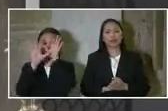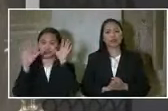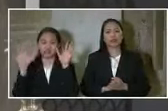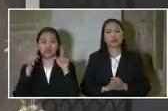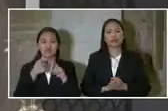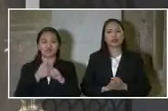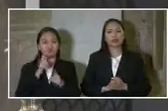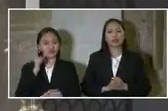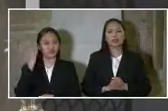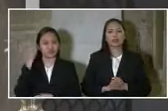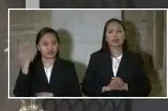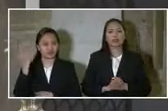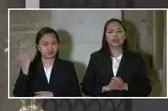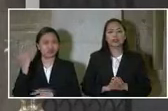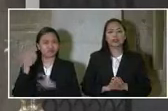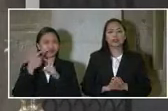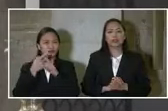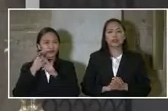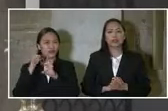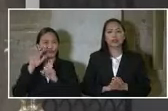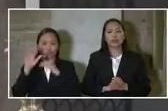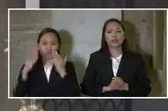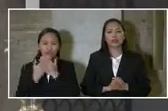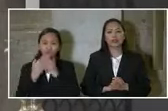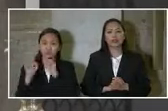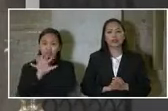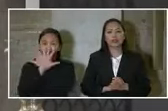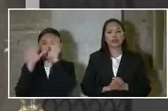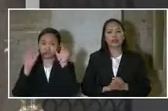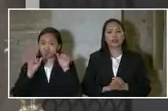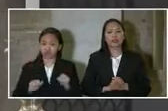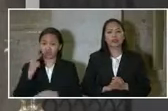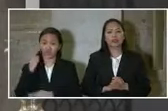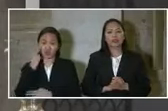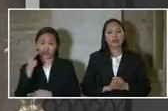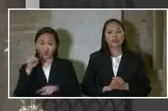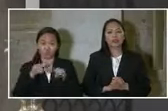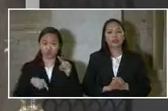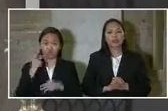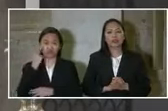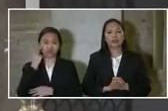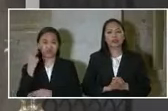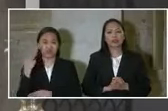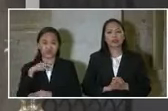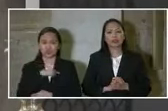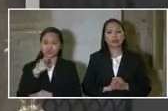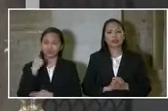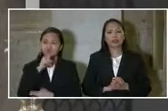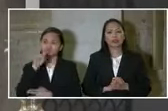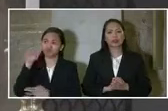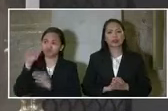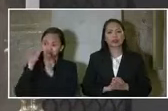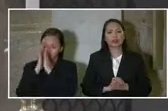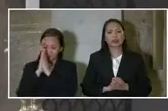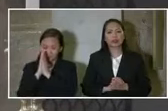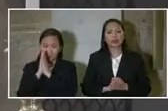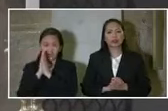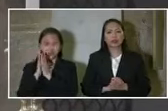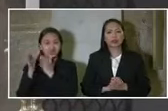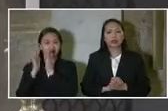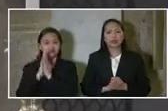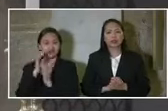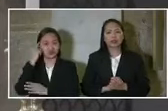From Him comes all light, visible and invisible. We turn to Him in prayer,